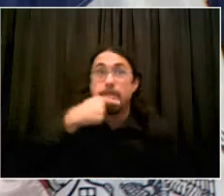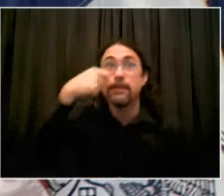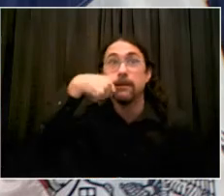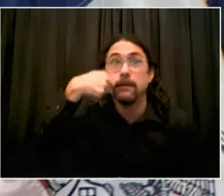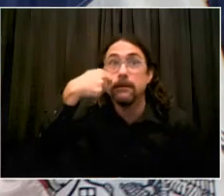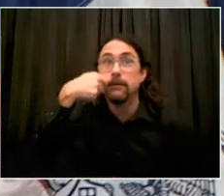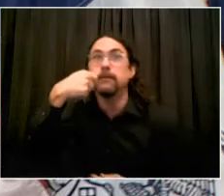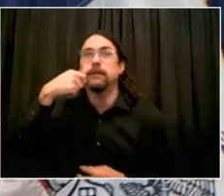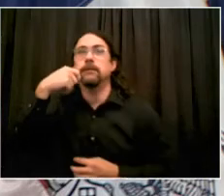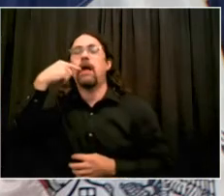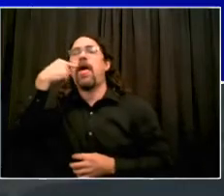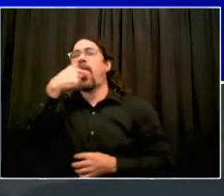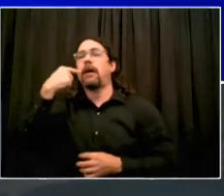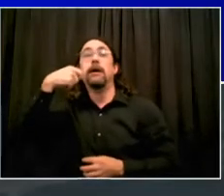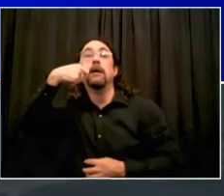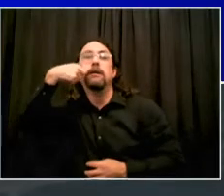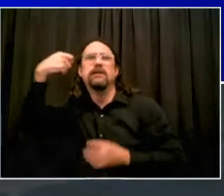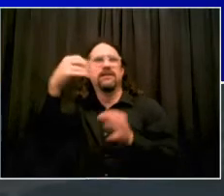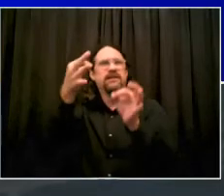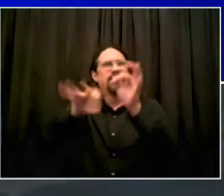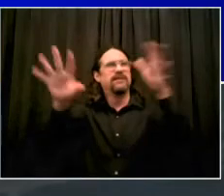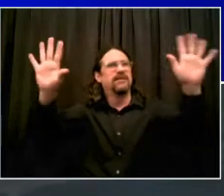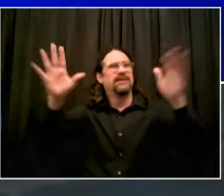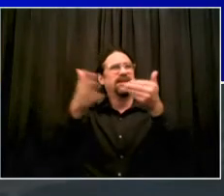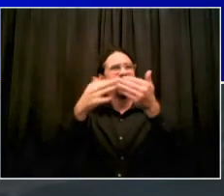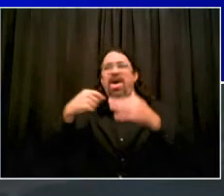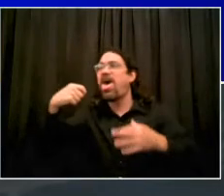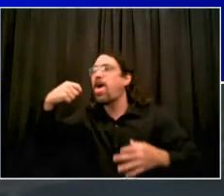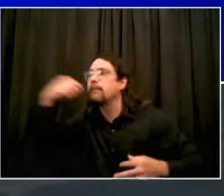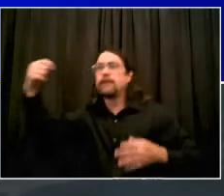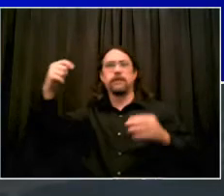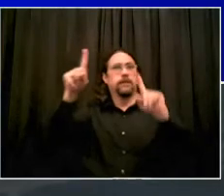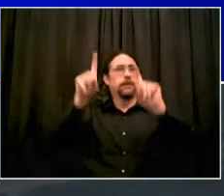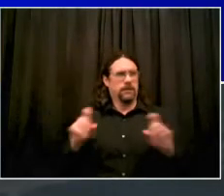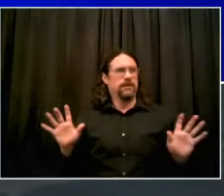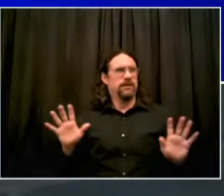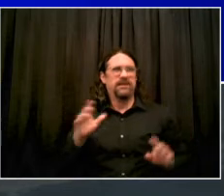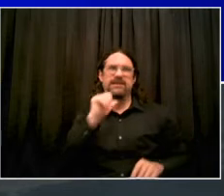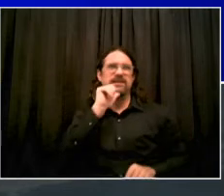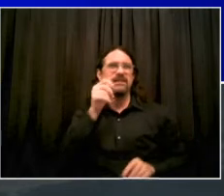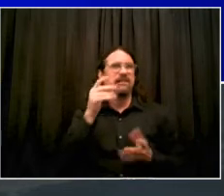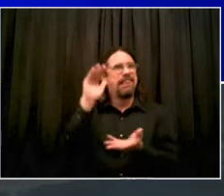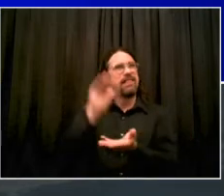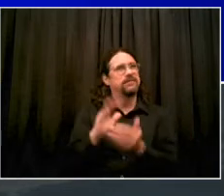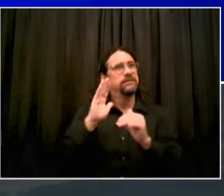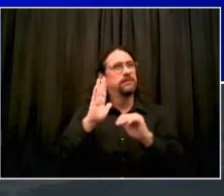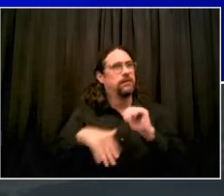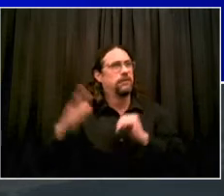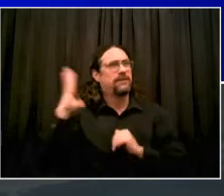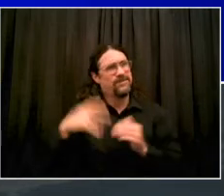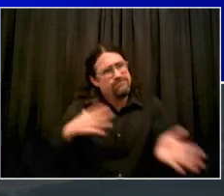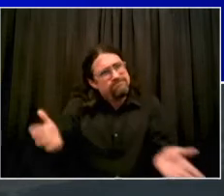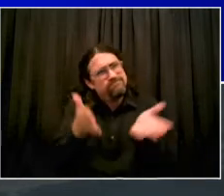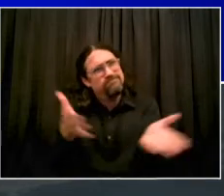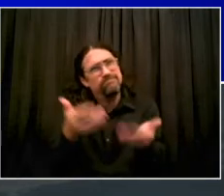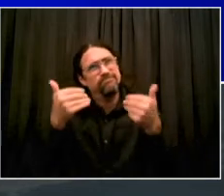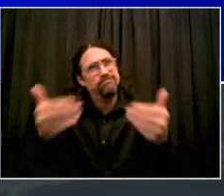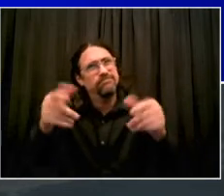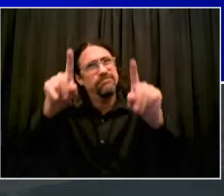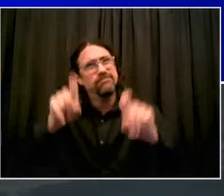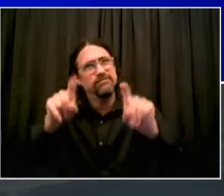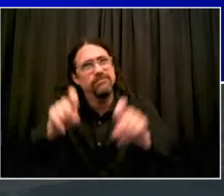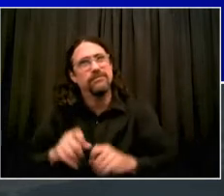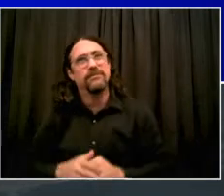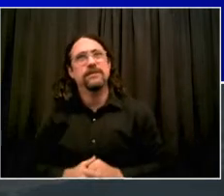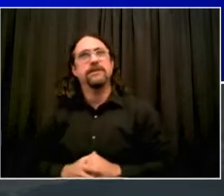outreach today, a lot more testing on the ground, testing centers being set up in those communities. You'll see hundreds of